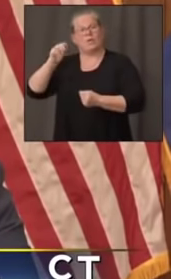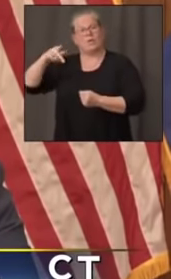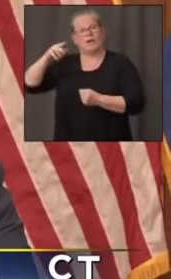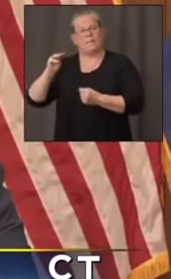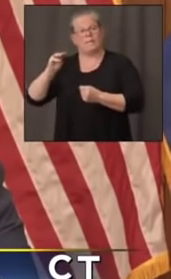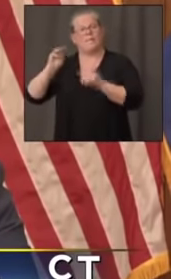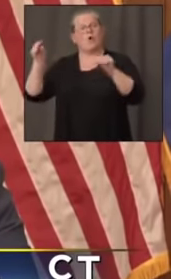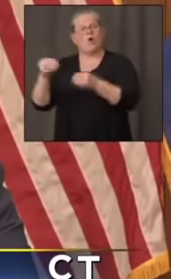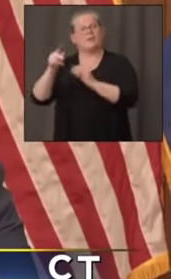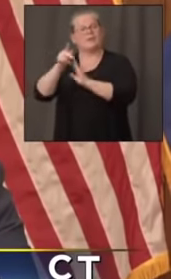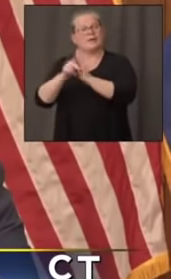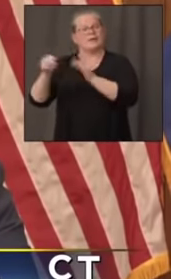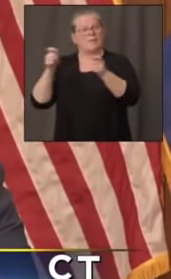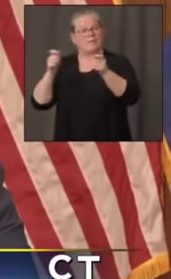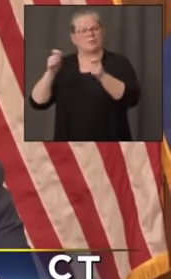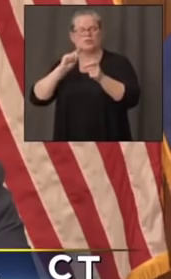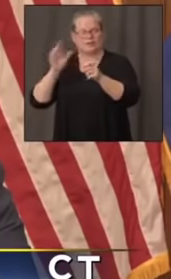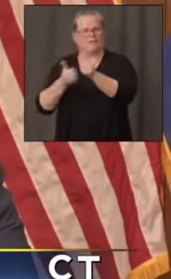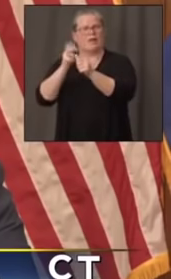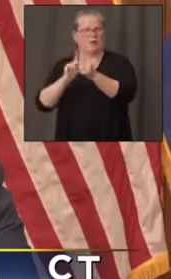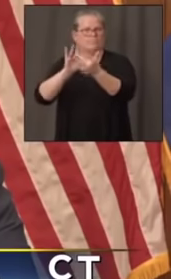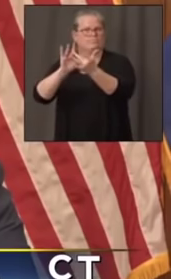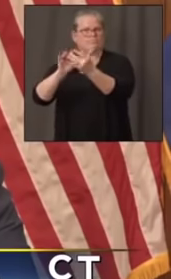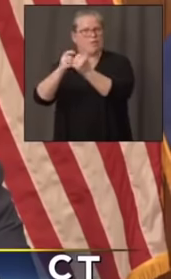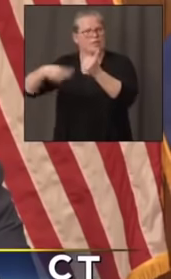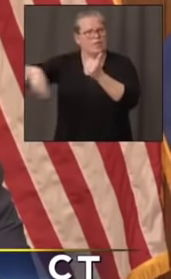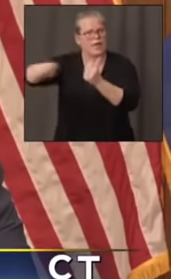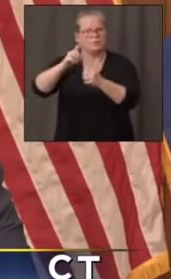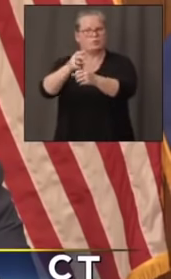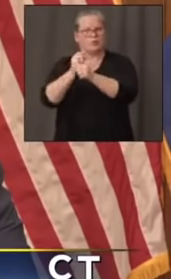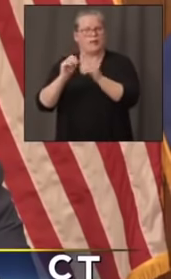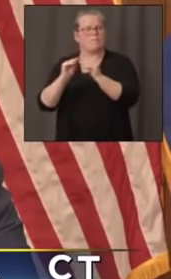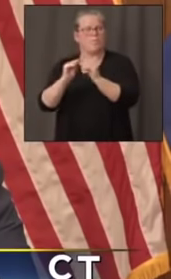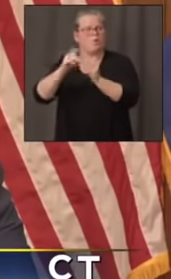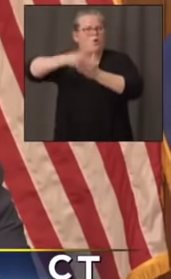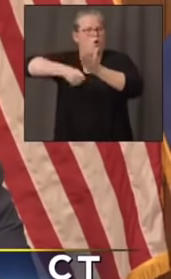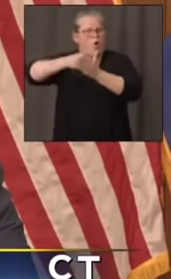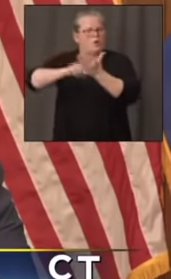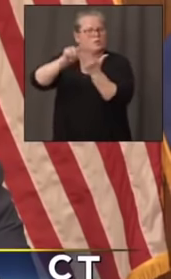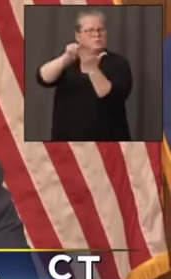get the direct expenses and understanding of those expenditures.